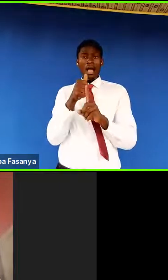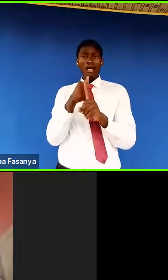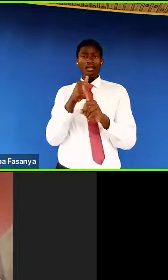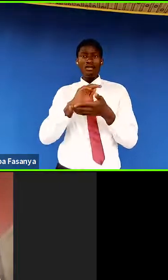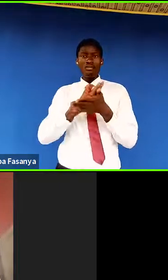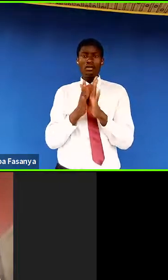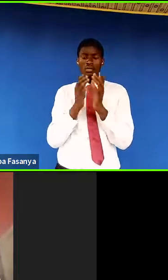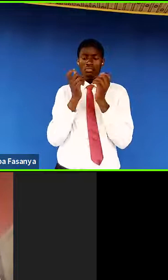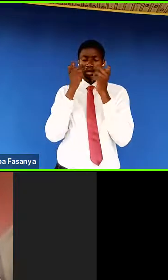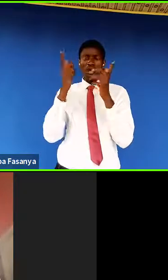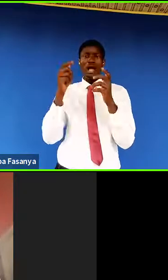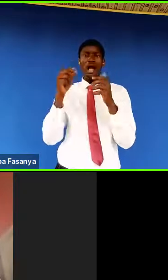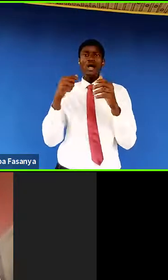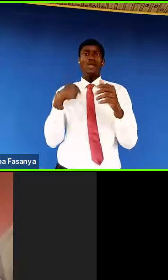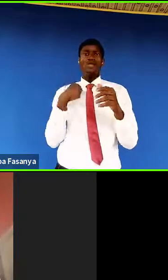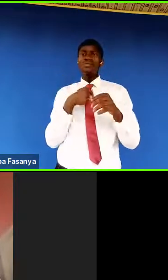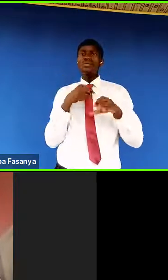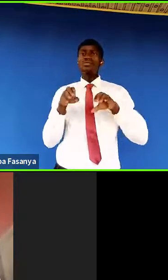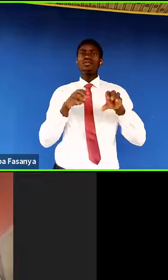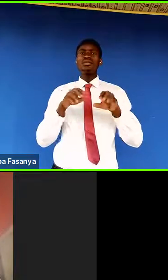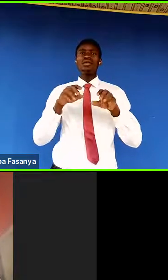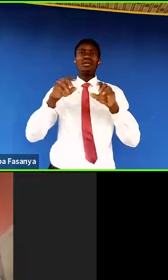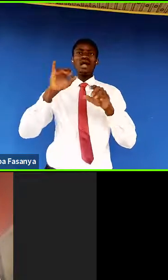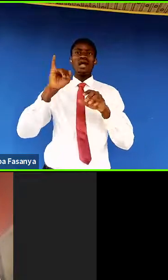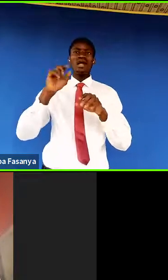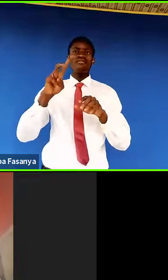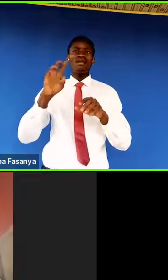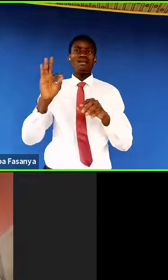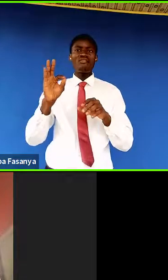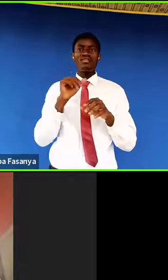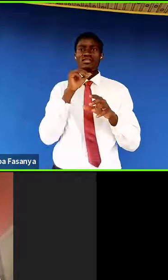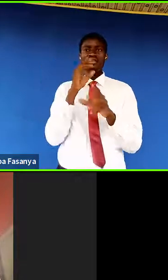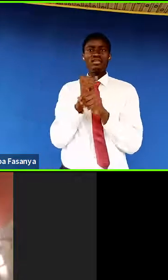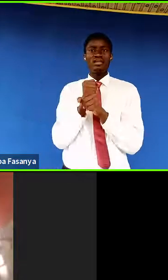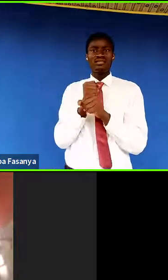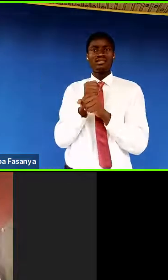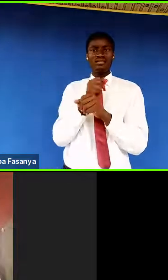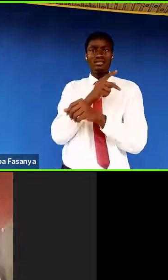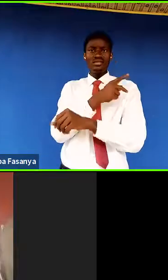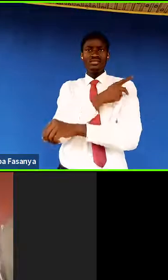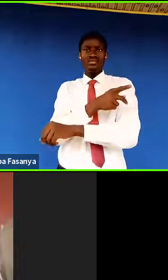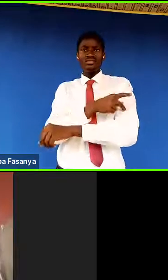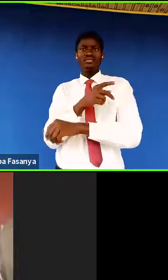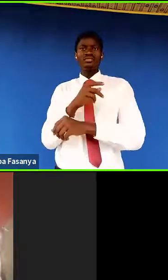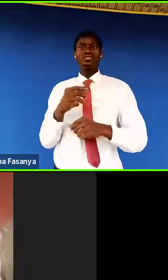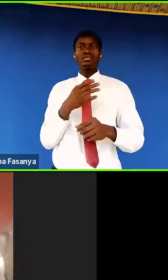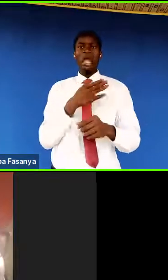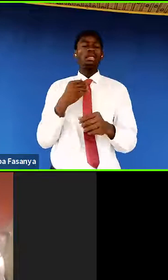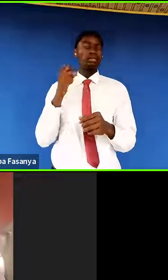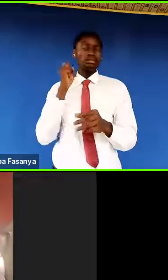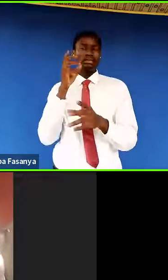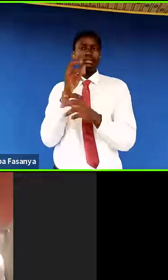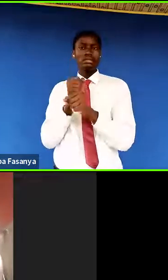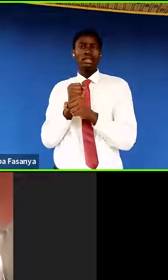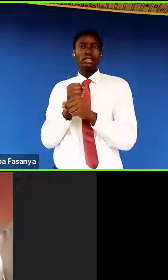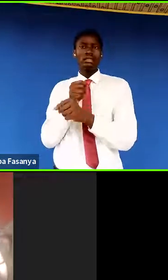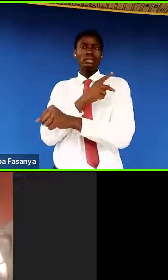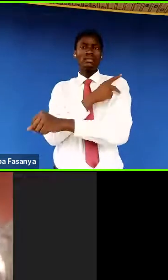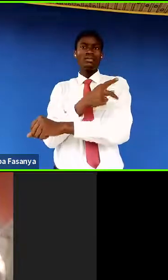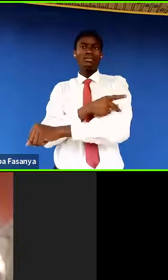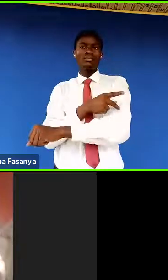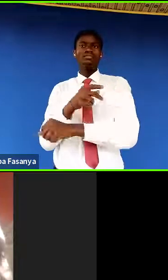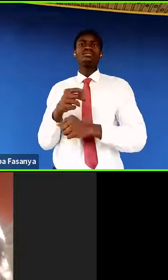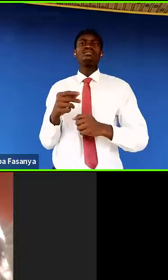times, that way, can someone else carry the pregnancy for you, and then wham, she gets pregnant. I had like 2 patients. I had somebody